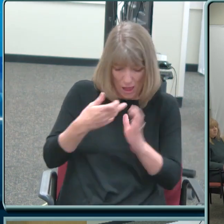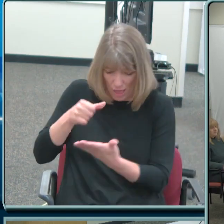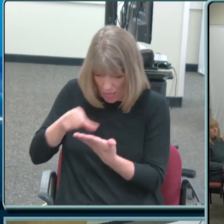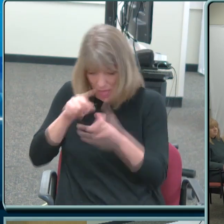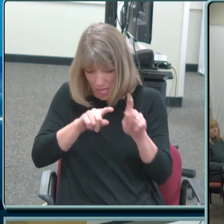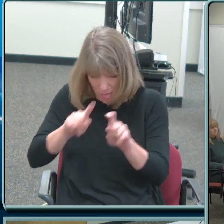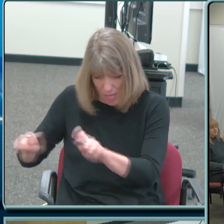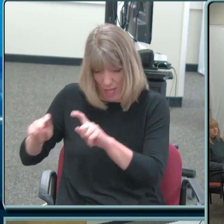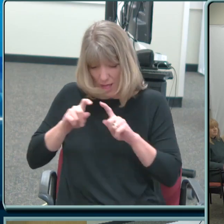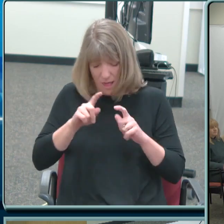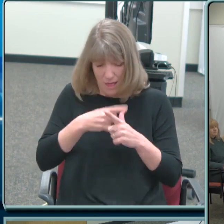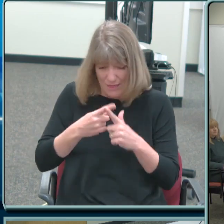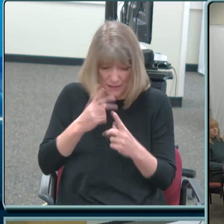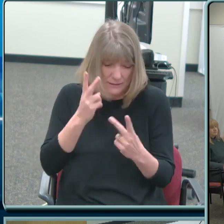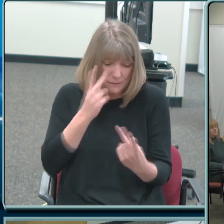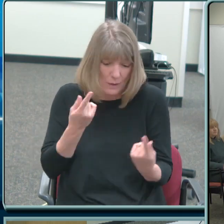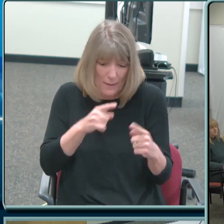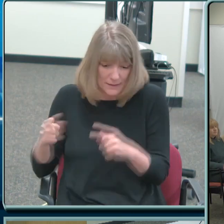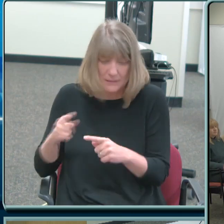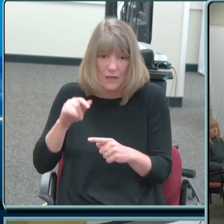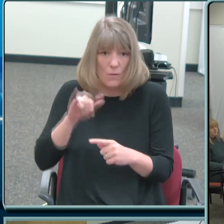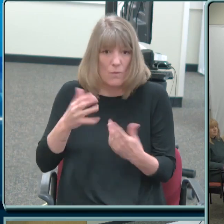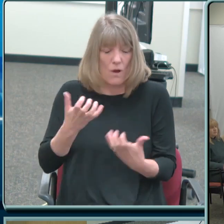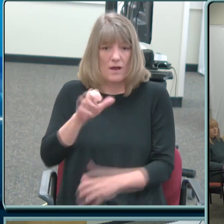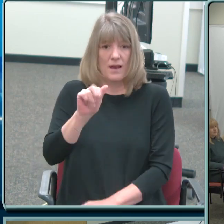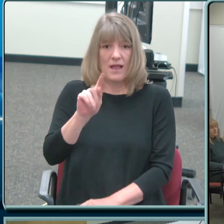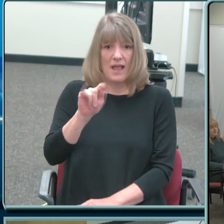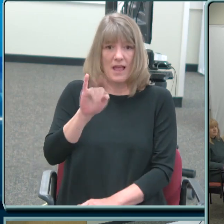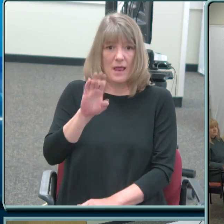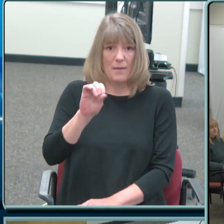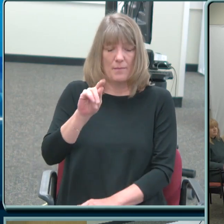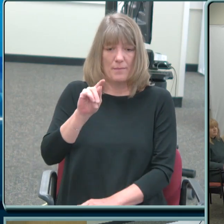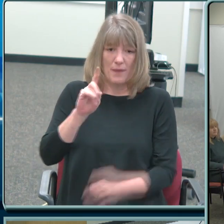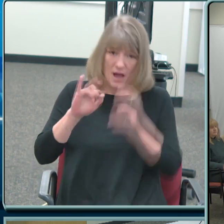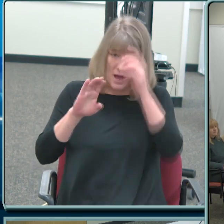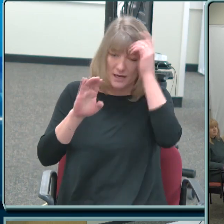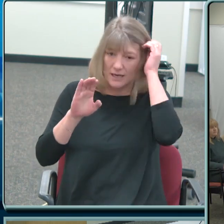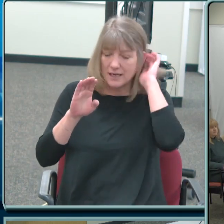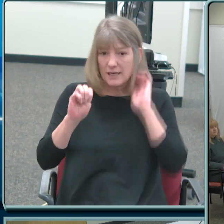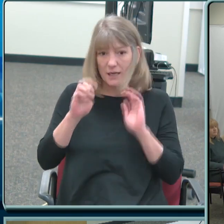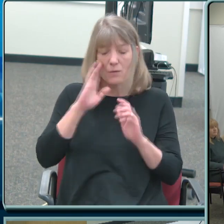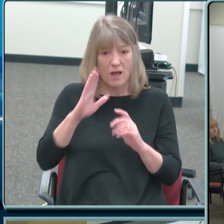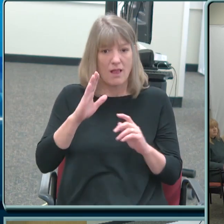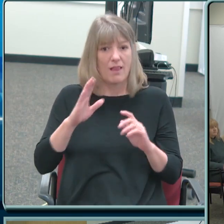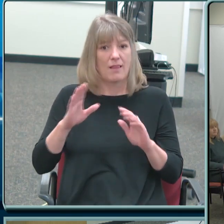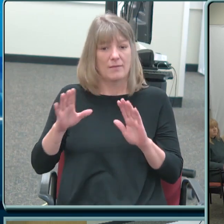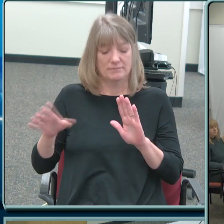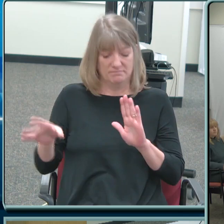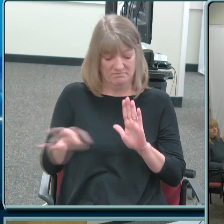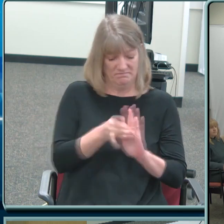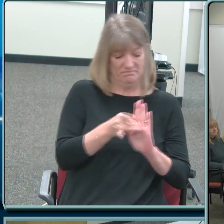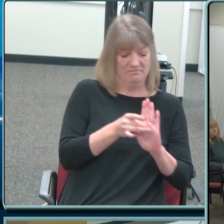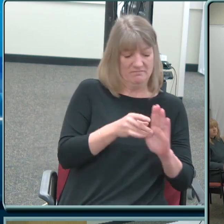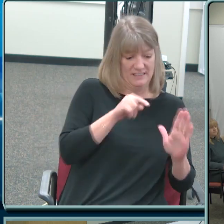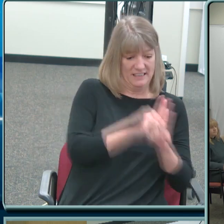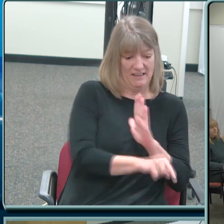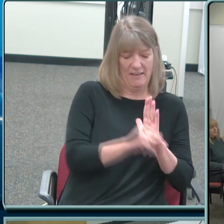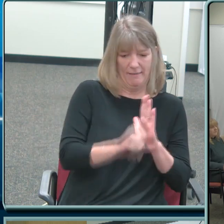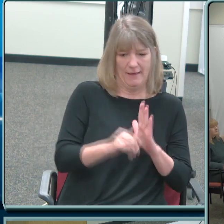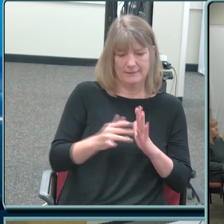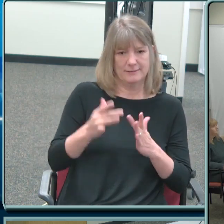what happens? What we want to happen is that the antibody bonds to the virus and gives us evidence that would kill it, right, as part of the immune